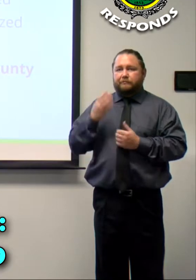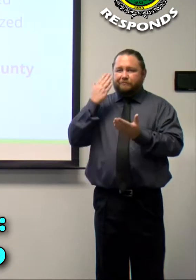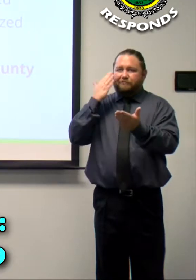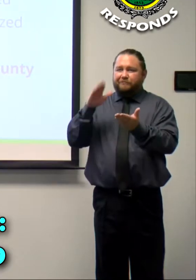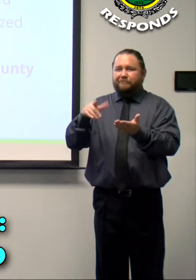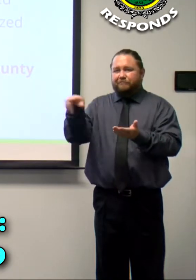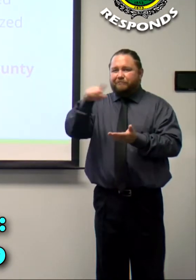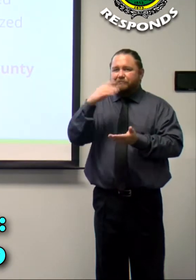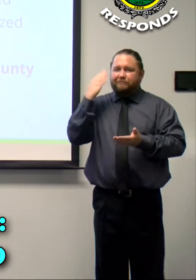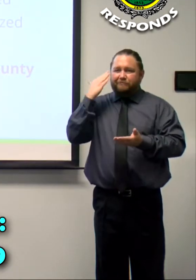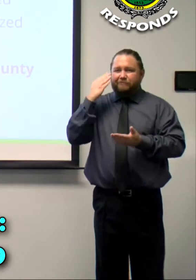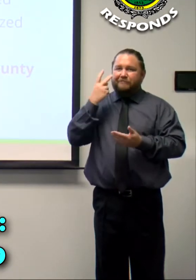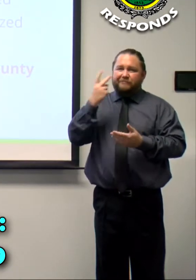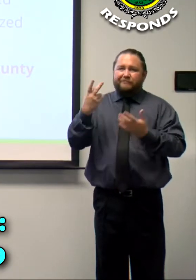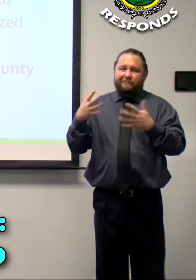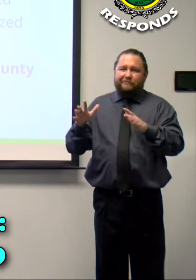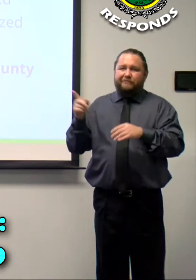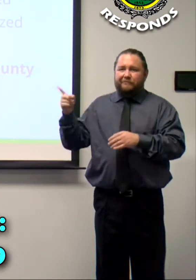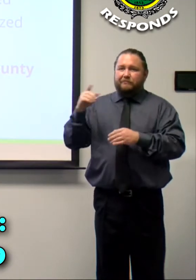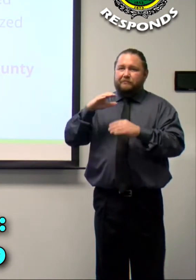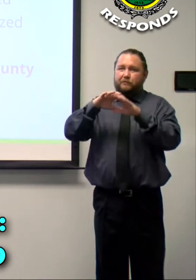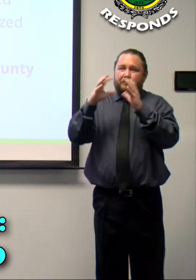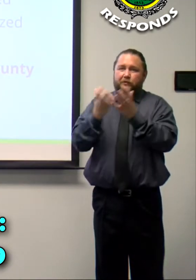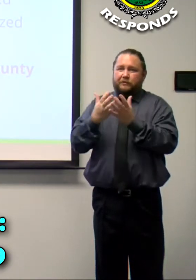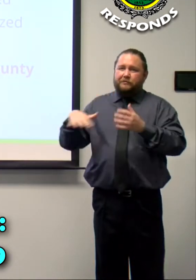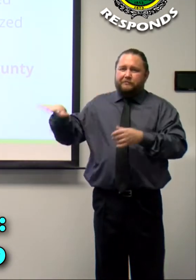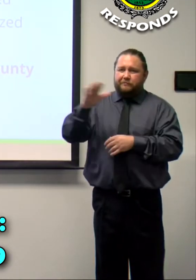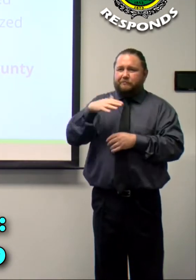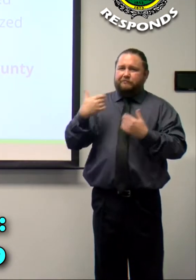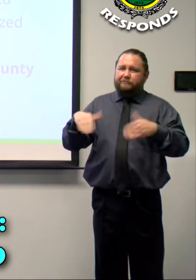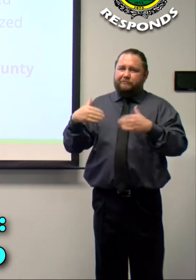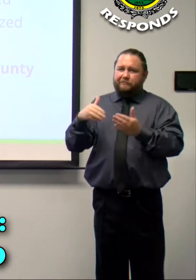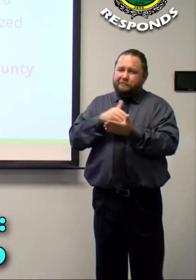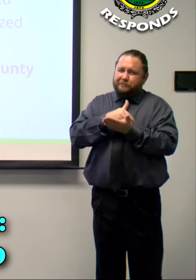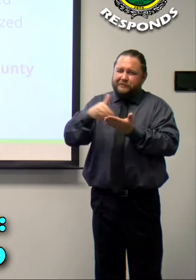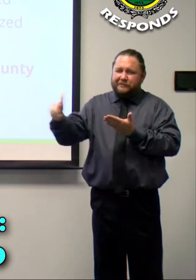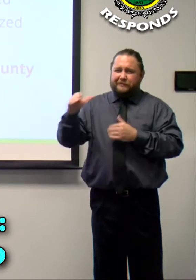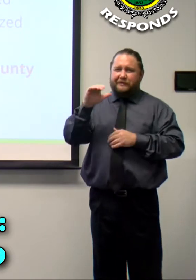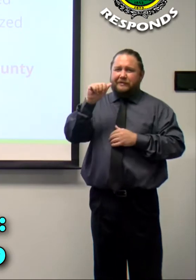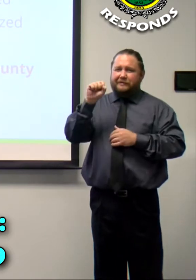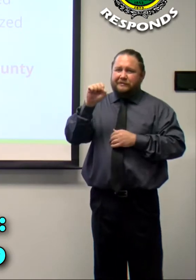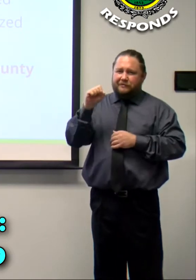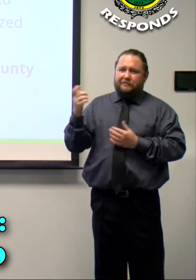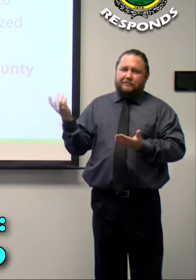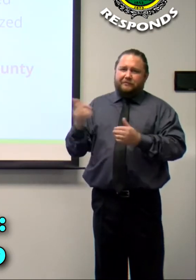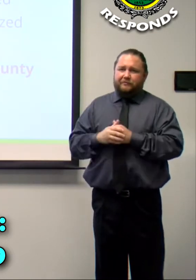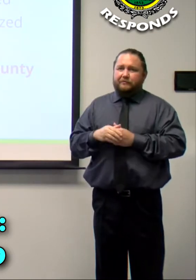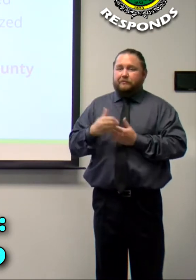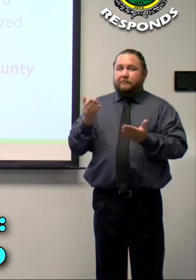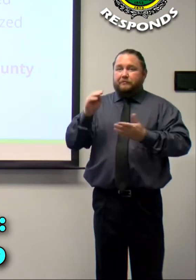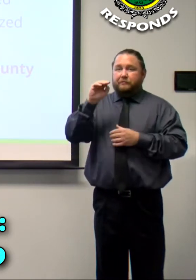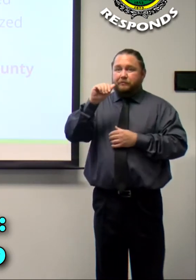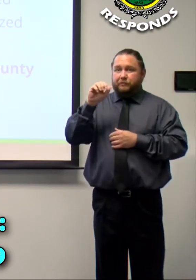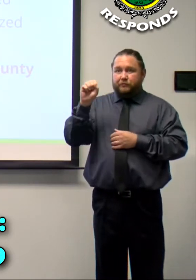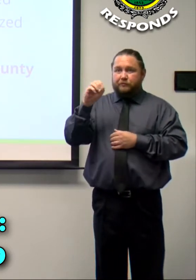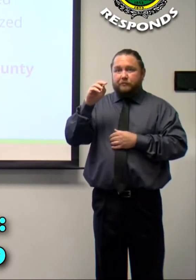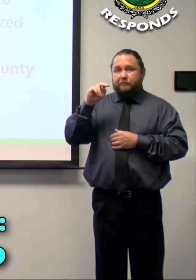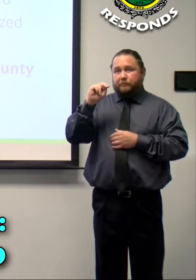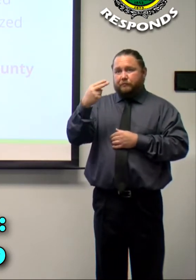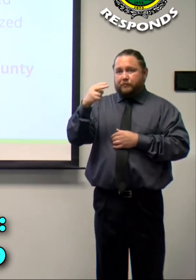cases, 1.8 million cases here in the United States. The deaths in the United States, the highest in the